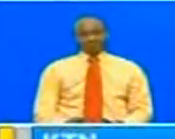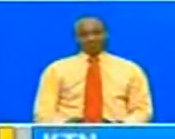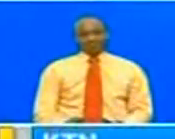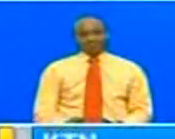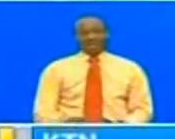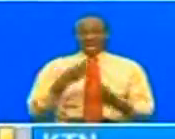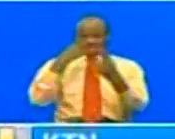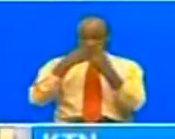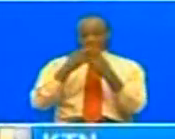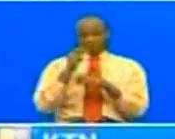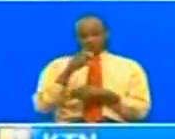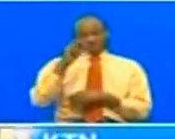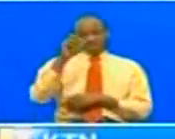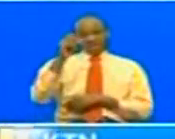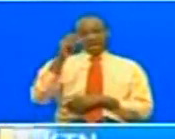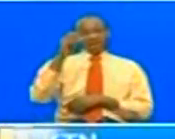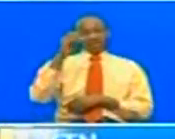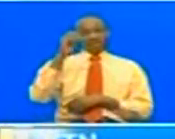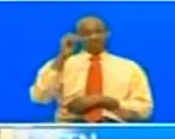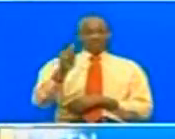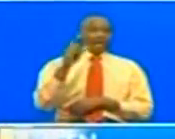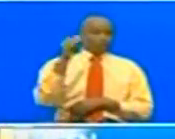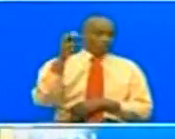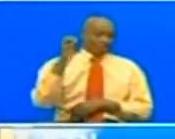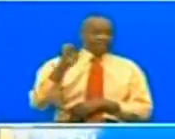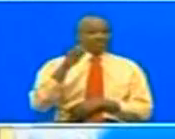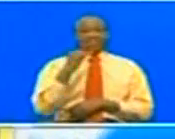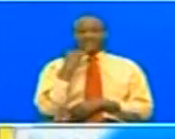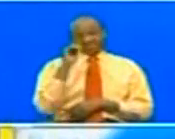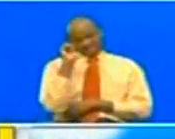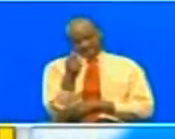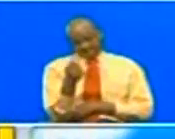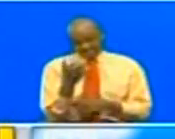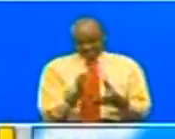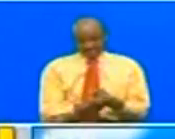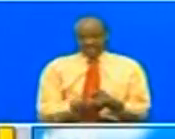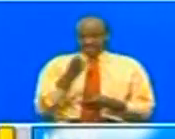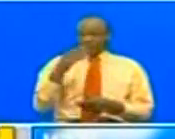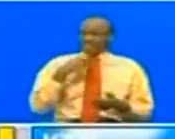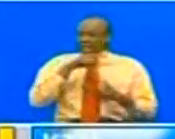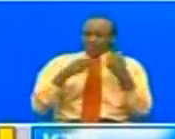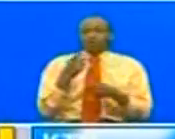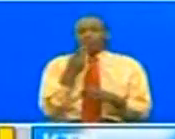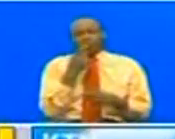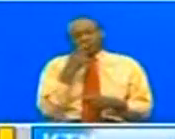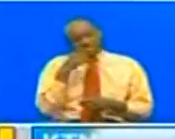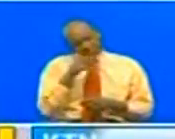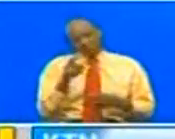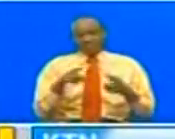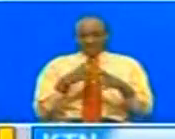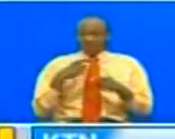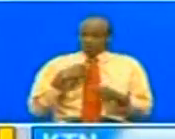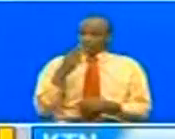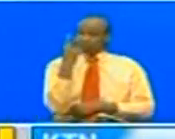The hashtag we're using is Nadome is Kenya. The big question is the government response on Turkana Pokot killings timely? You can SMS us